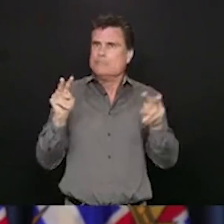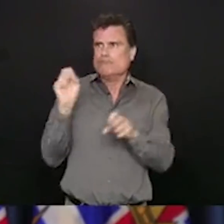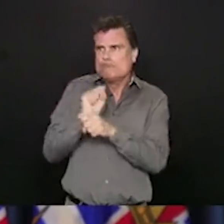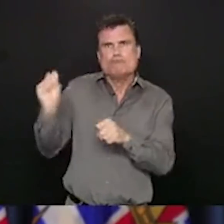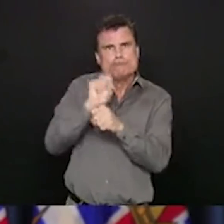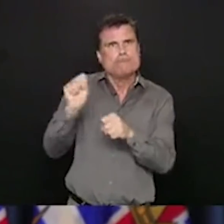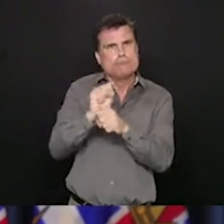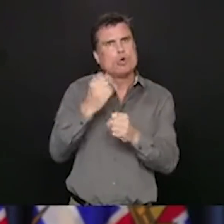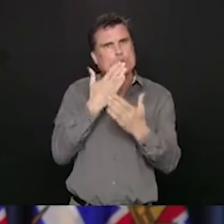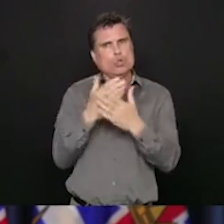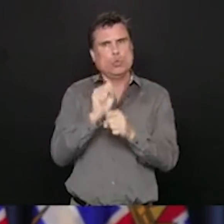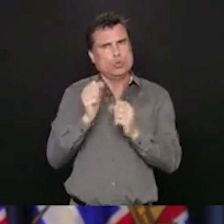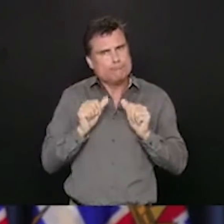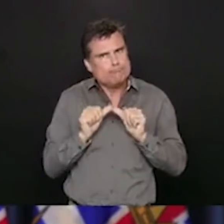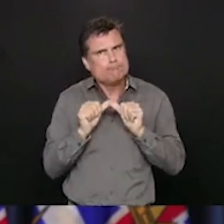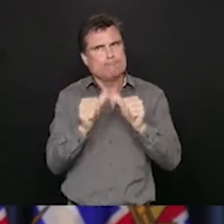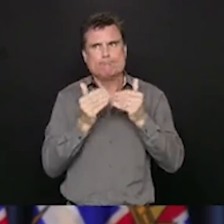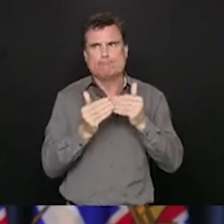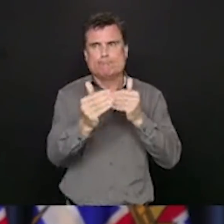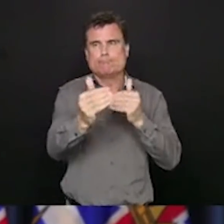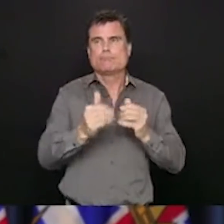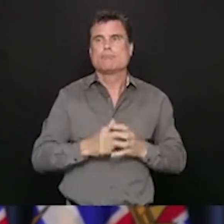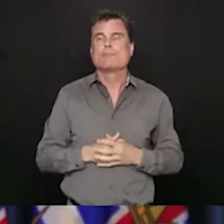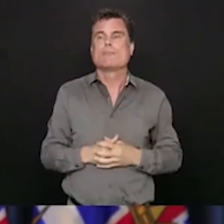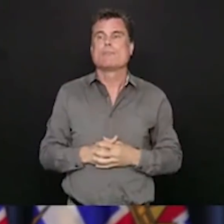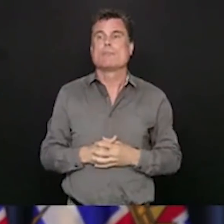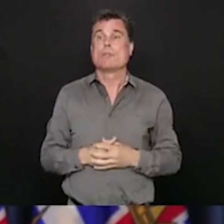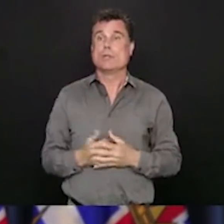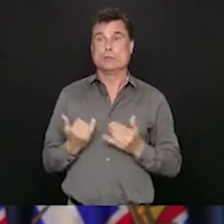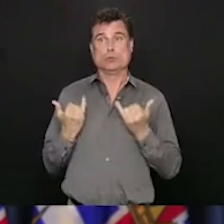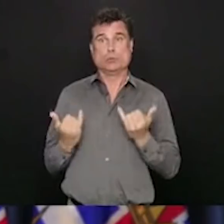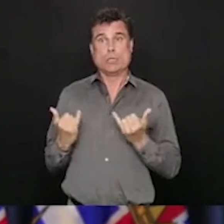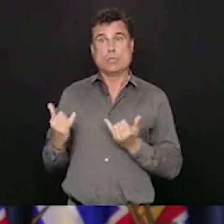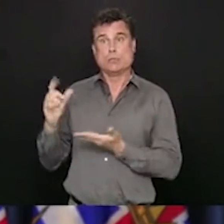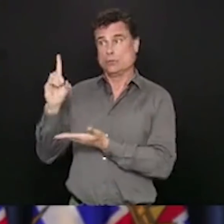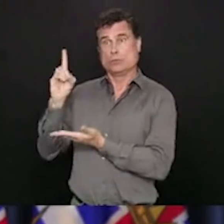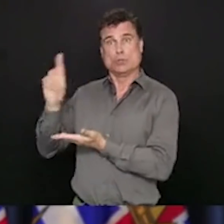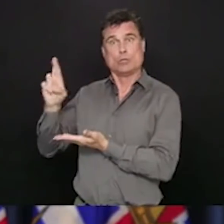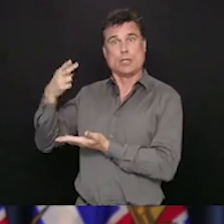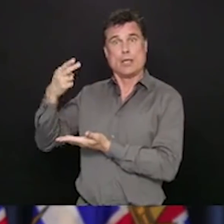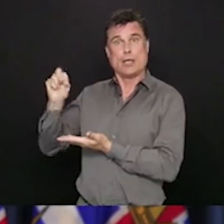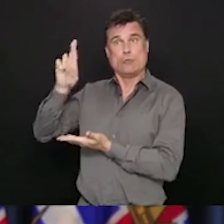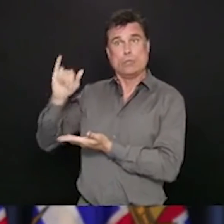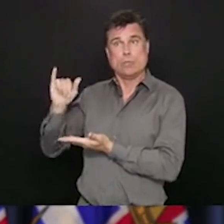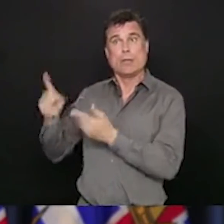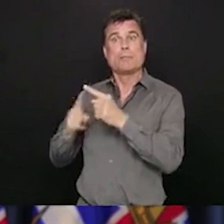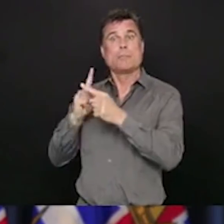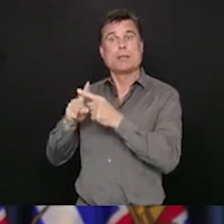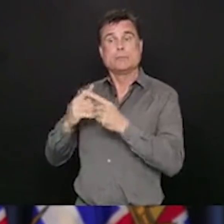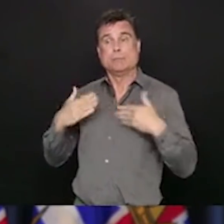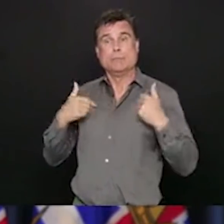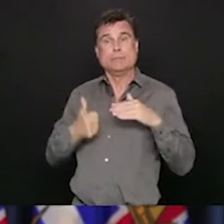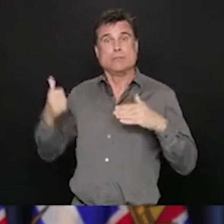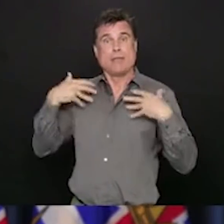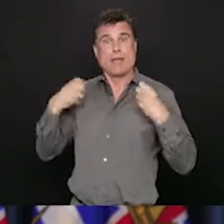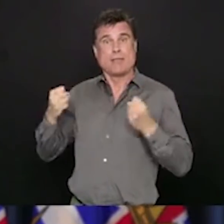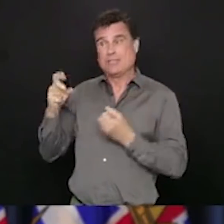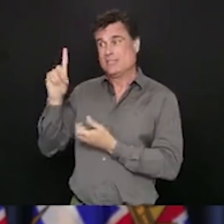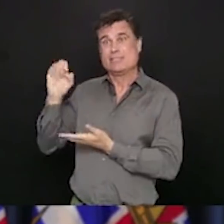with public health officials and Minister Dix about the state of play with respect to our acute care system, with respect to the